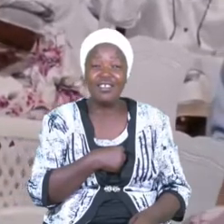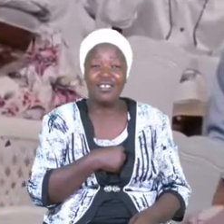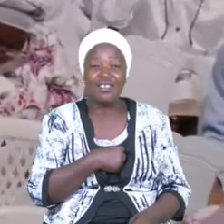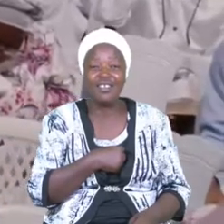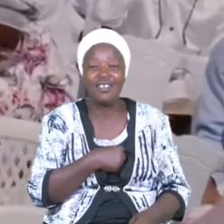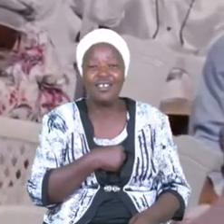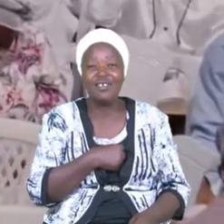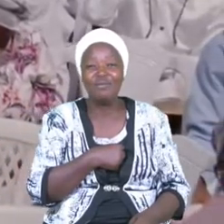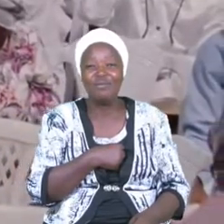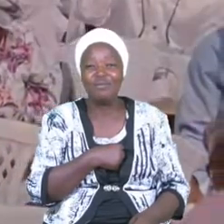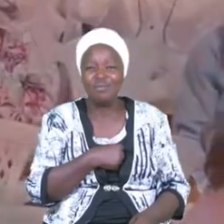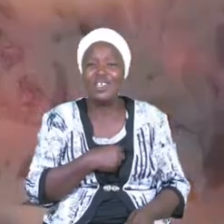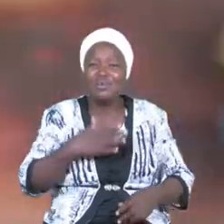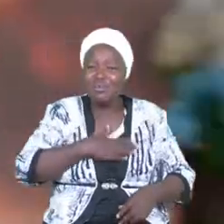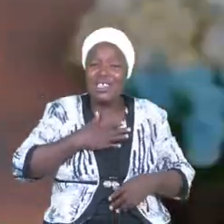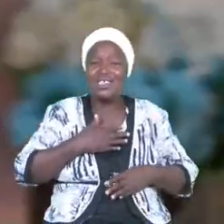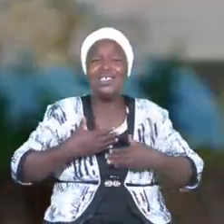I can't hear my people.